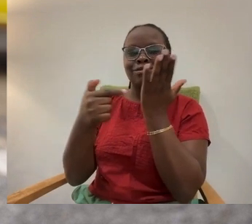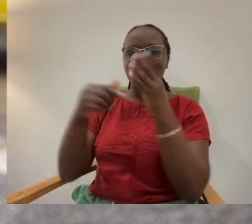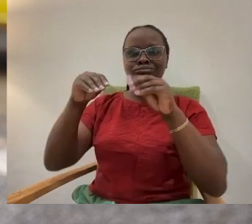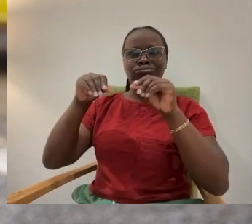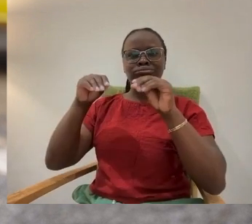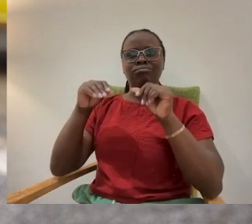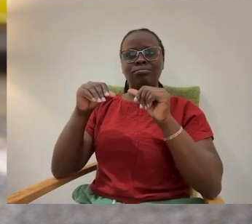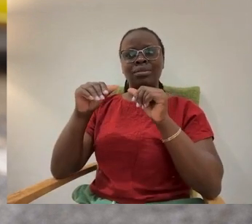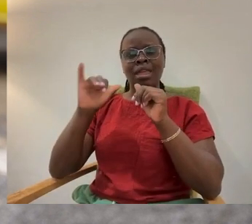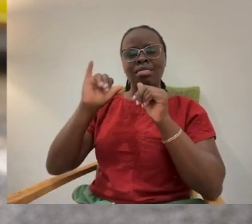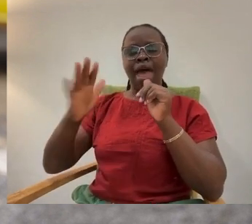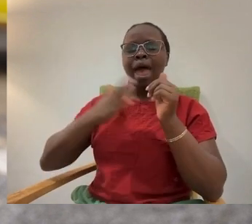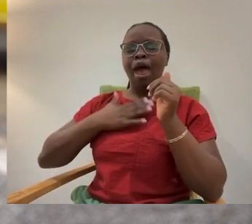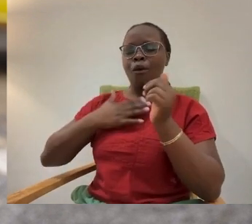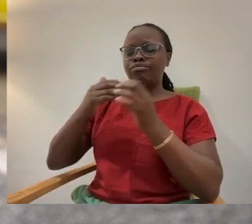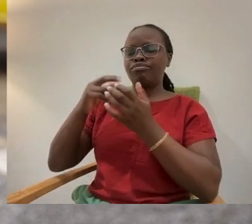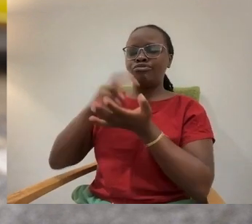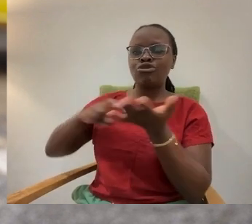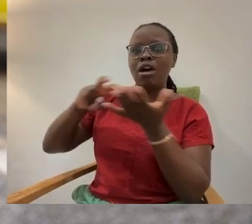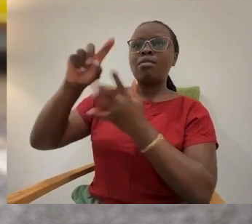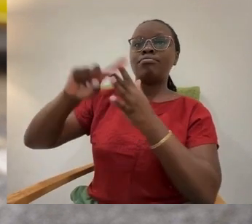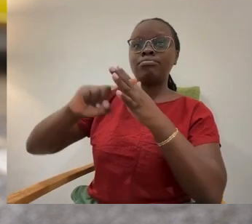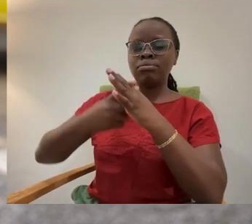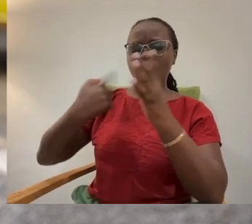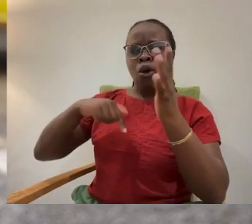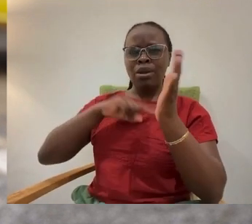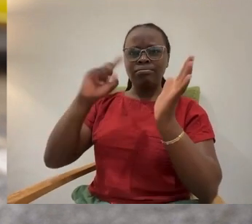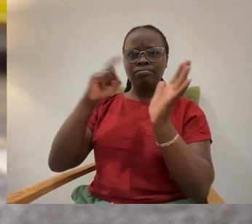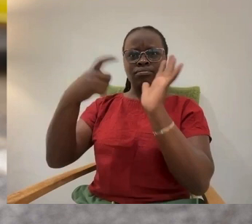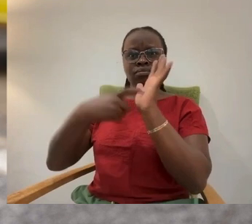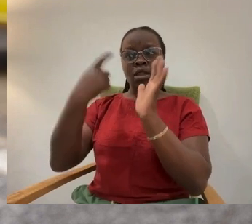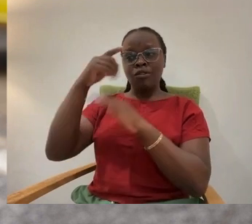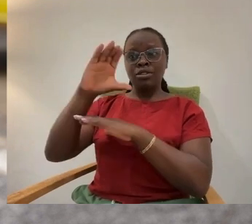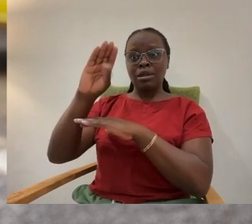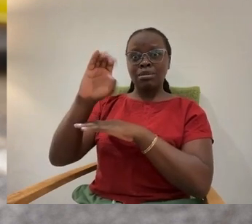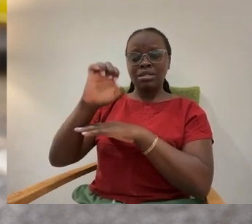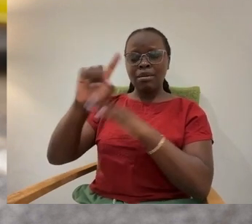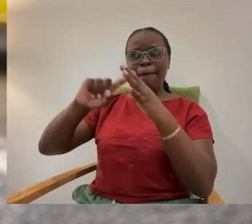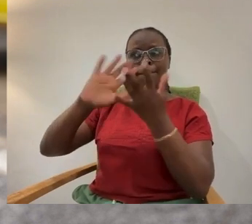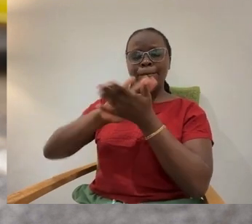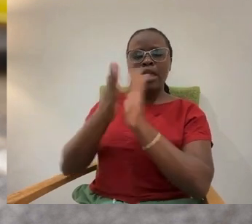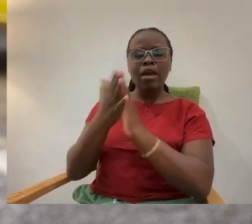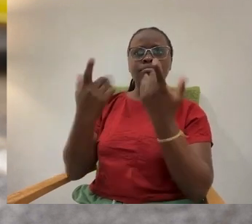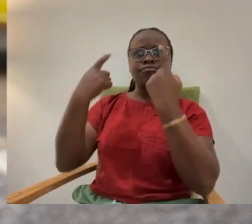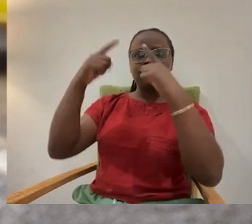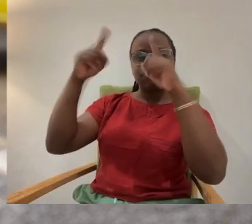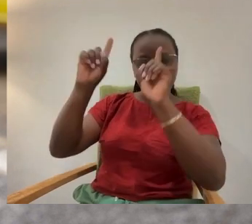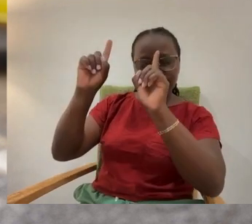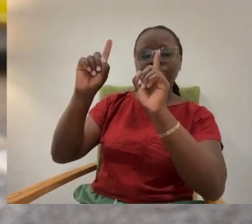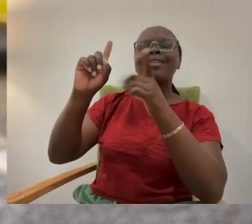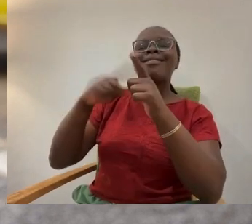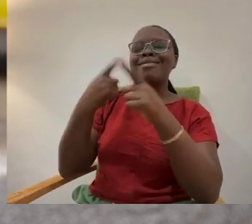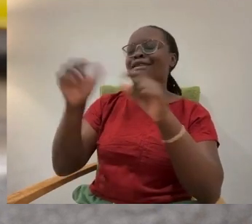And that's when our journey began. And we realized that for CBC to be effective and successful, then